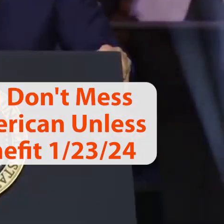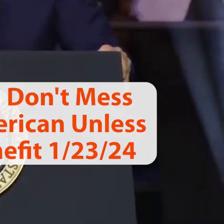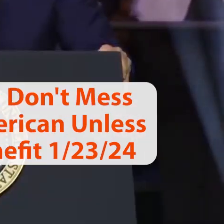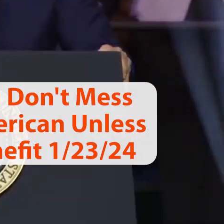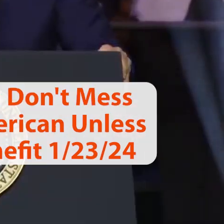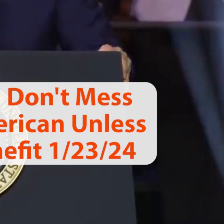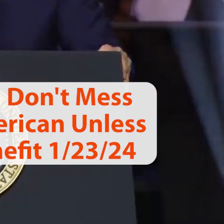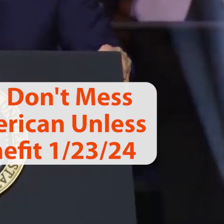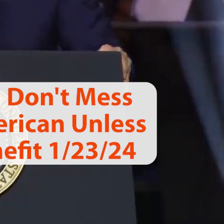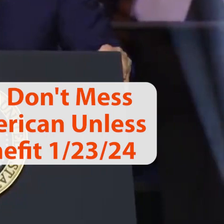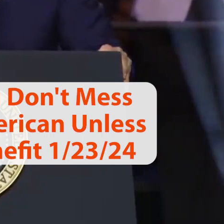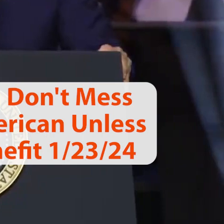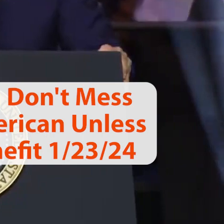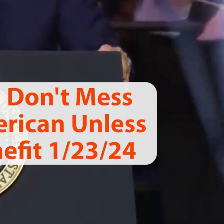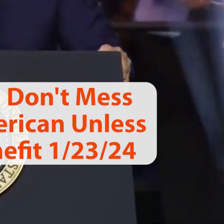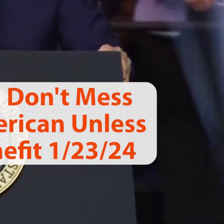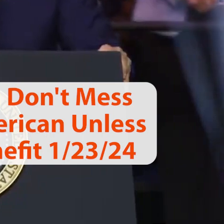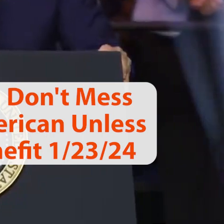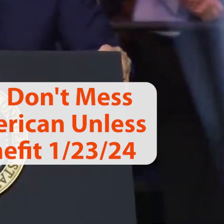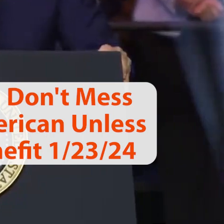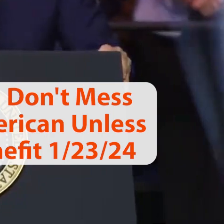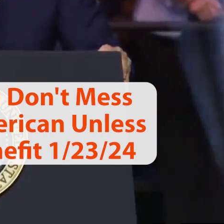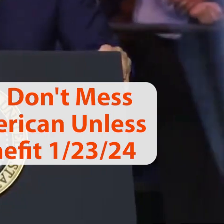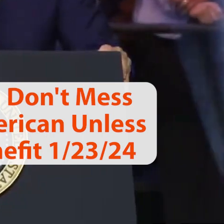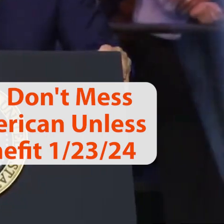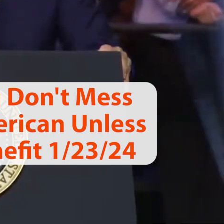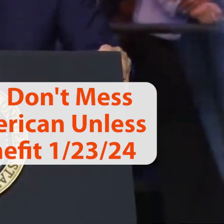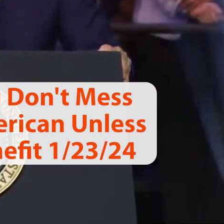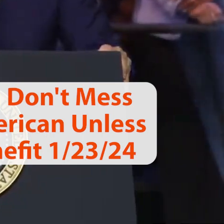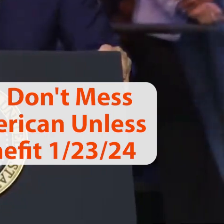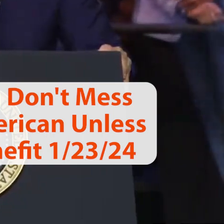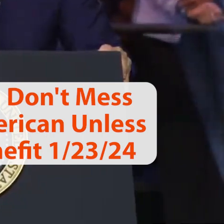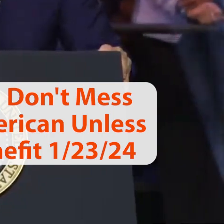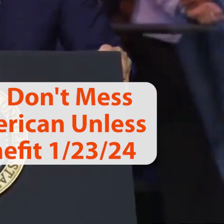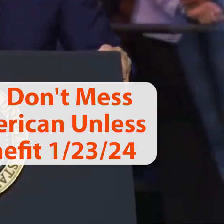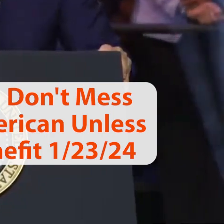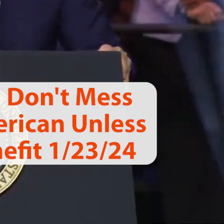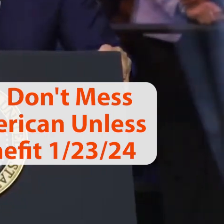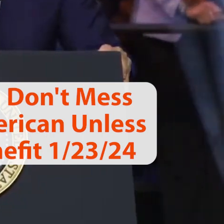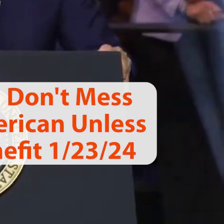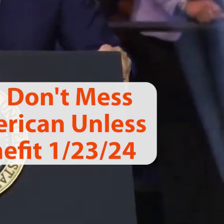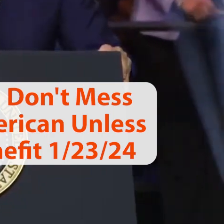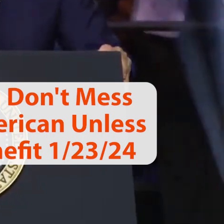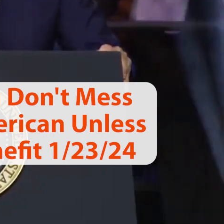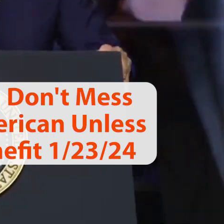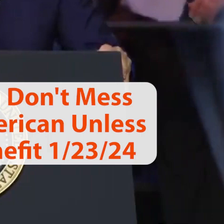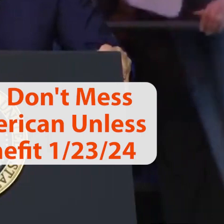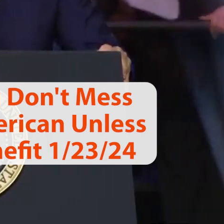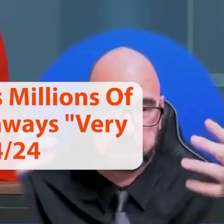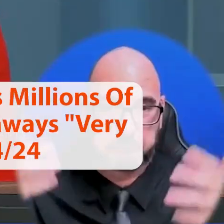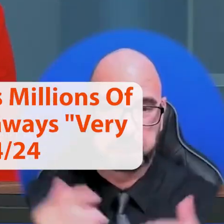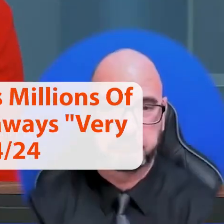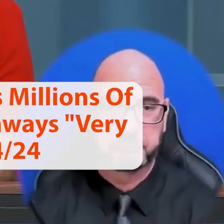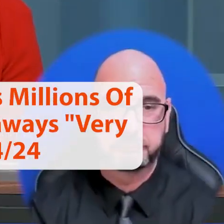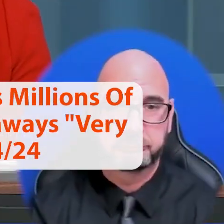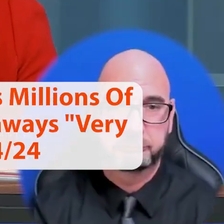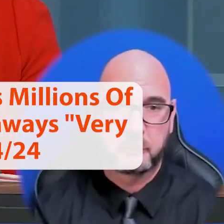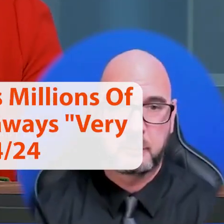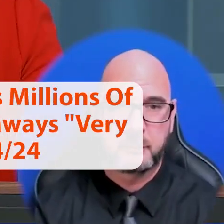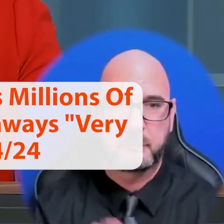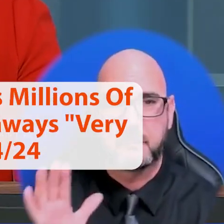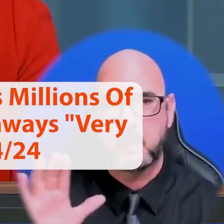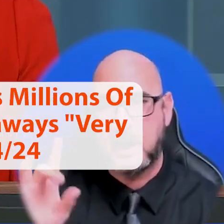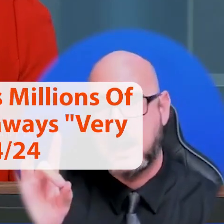Trump a valuable lesson. Don't mess with women in America unless you want to get the benefit. There are